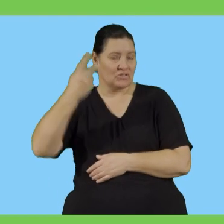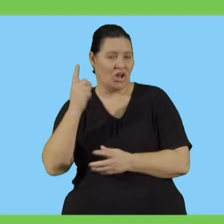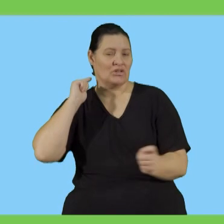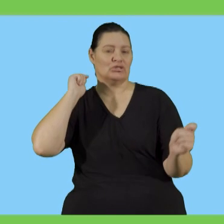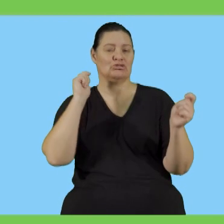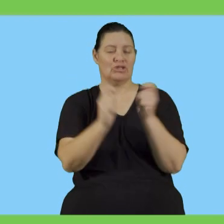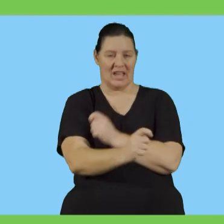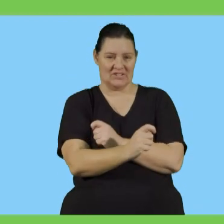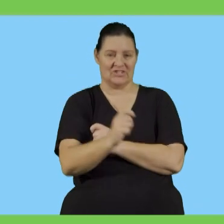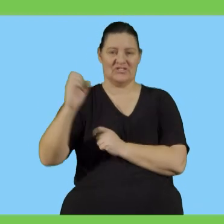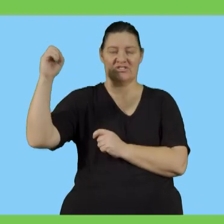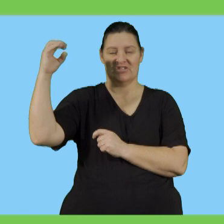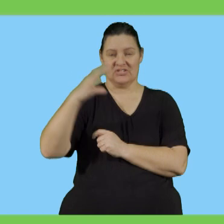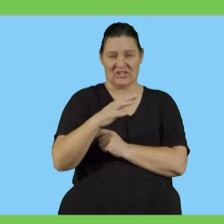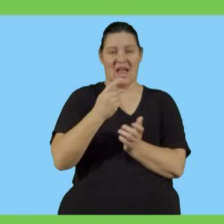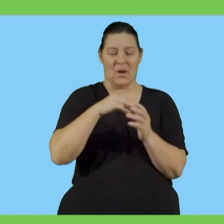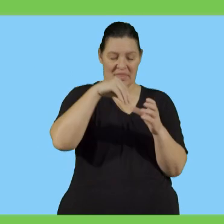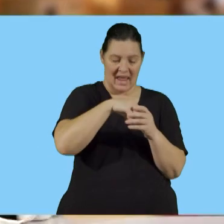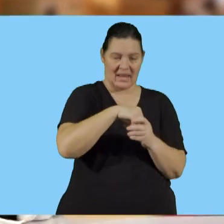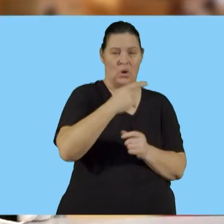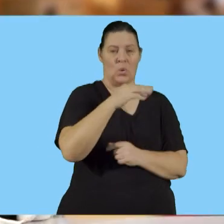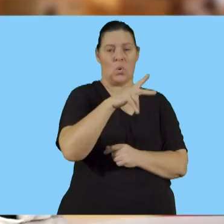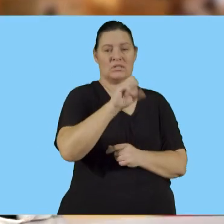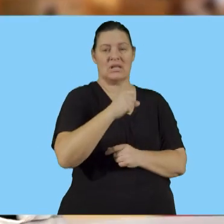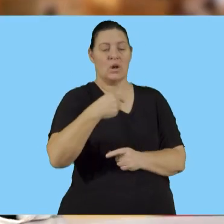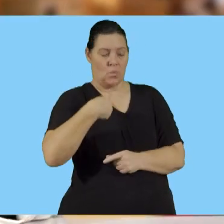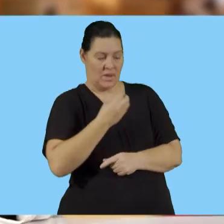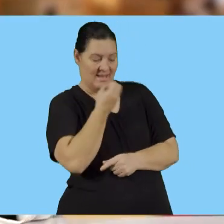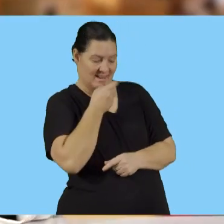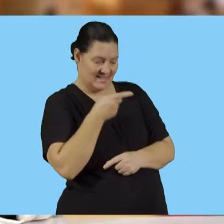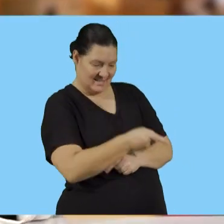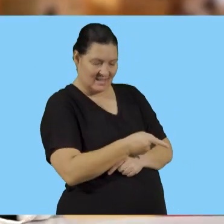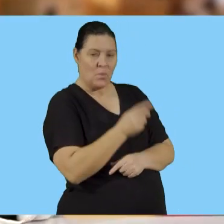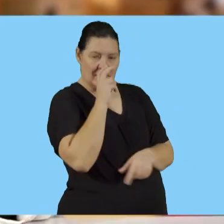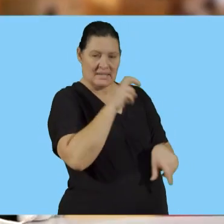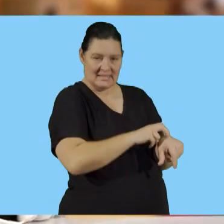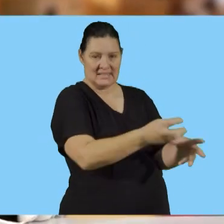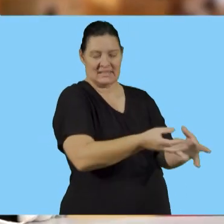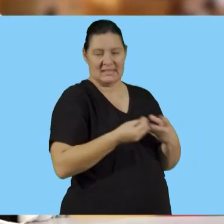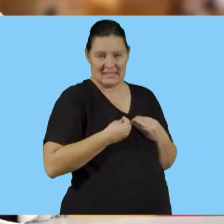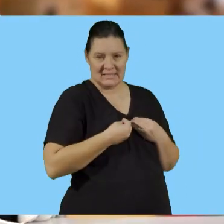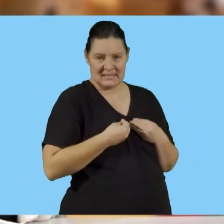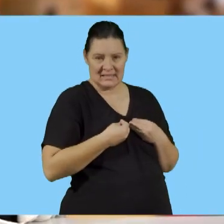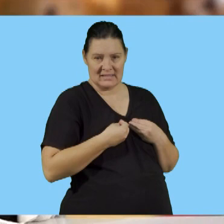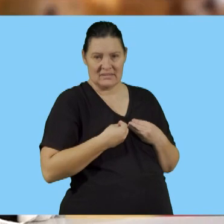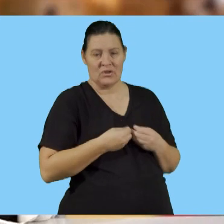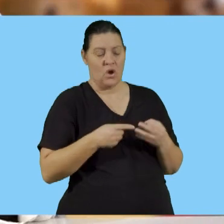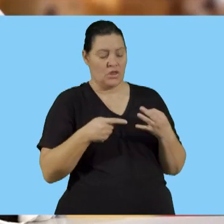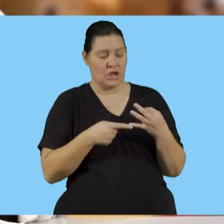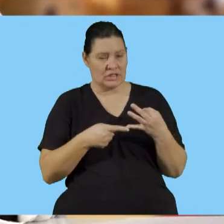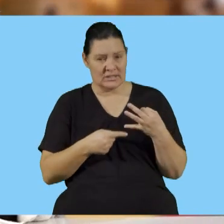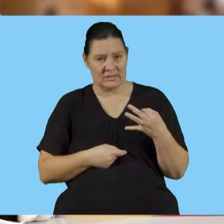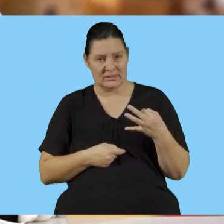photosynthesis changes the radiant energy into glucose, and we as human beings obviously need this glucose. So let us look at the third